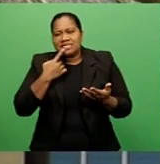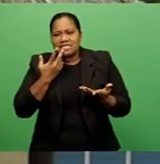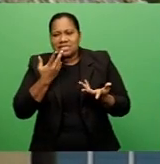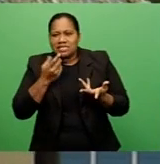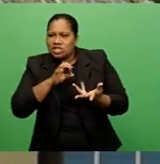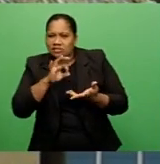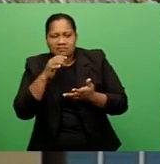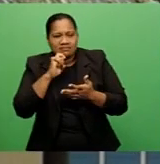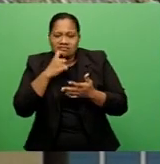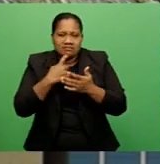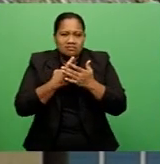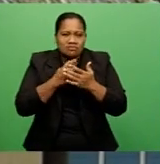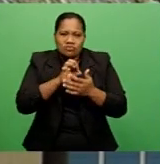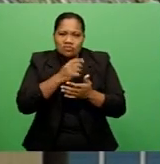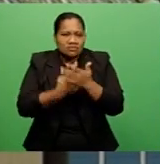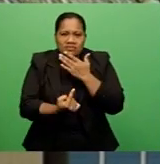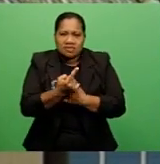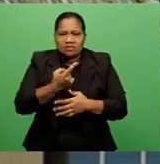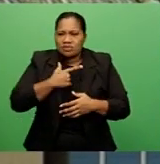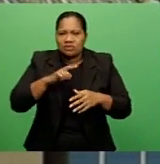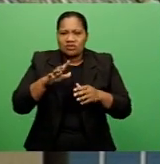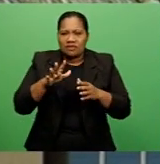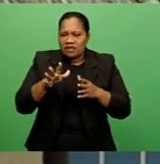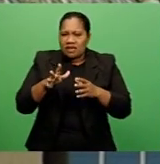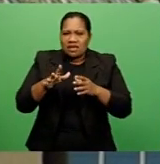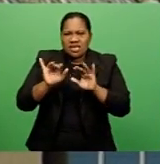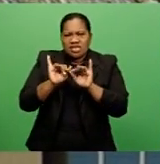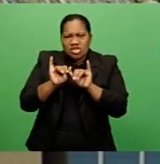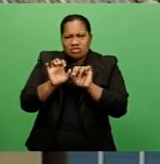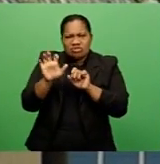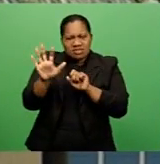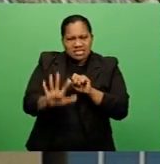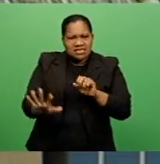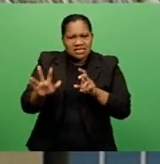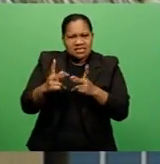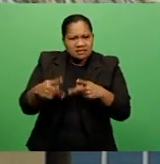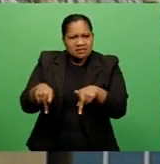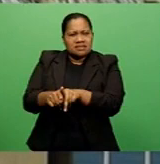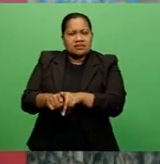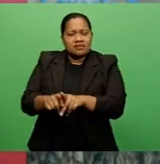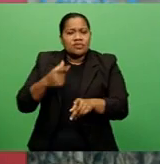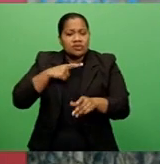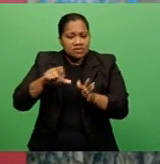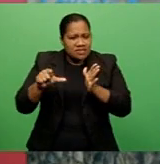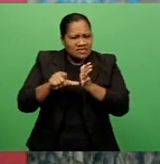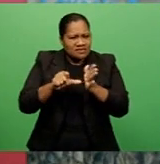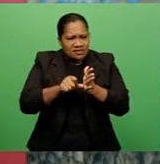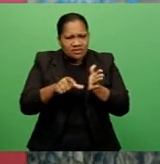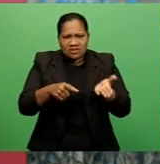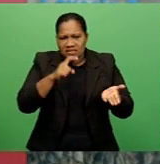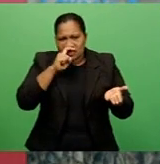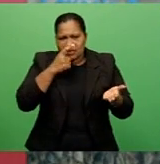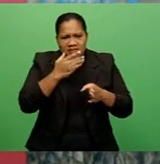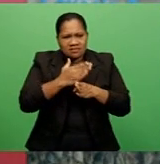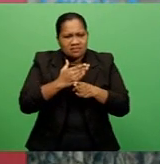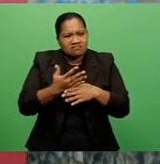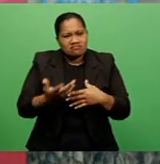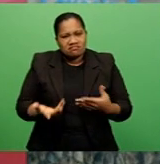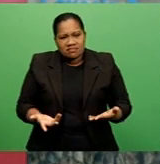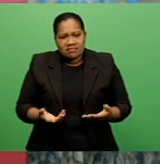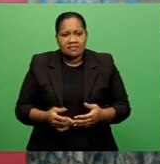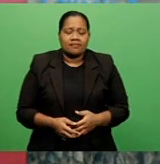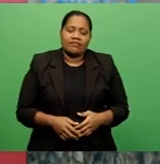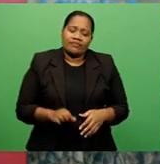of logistical issues and because of the difficulty of trying to make that work. Whether or not the